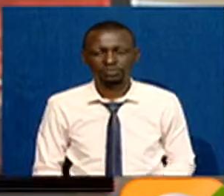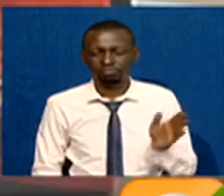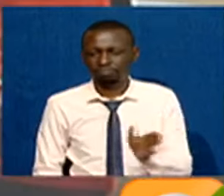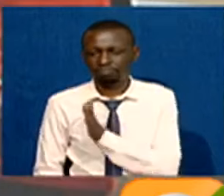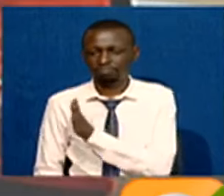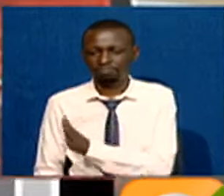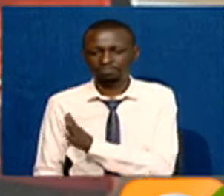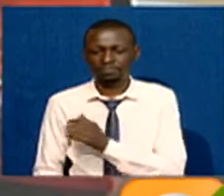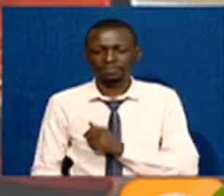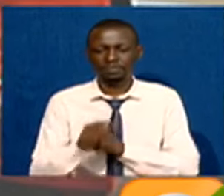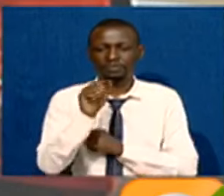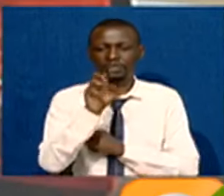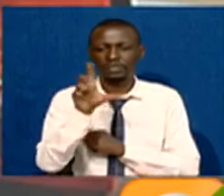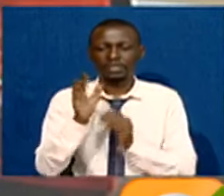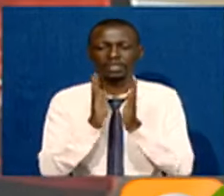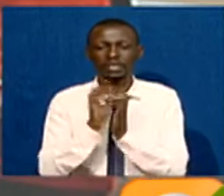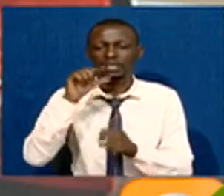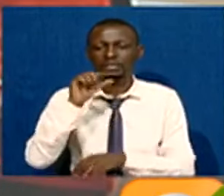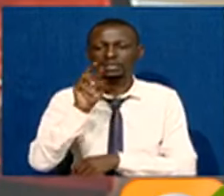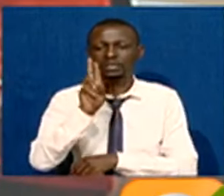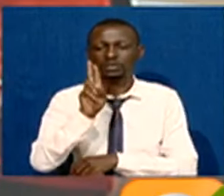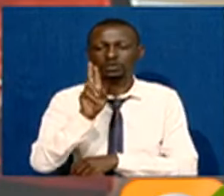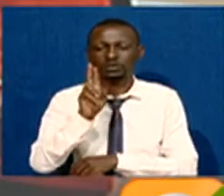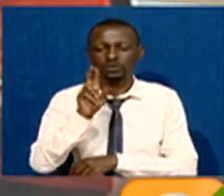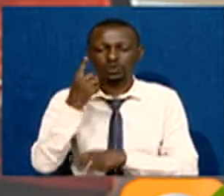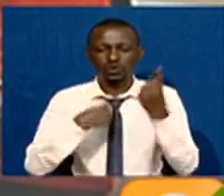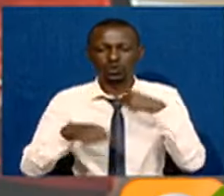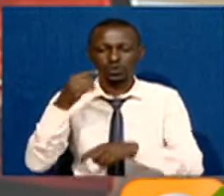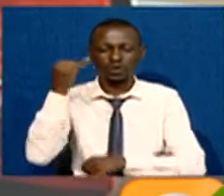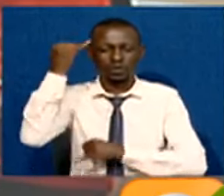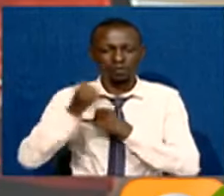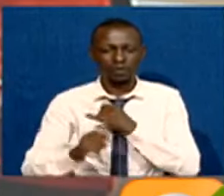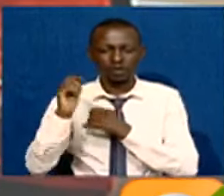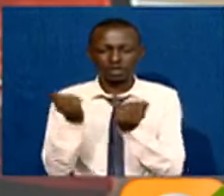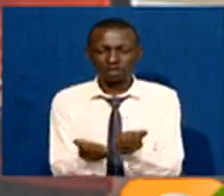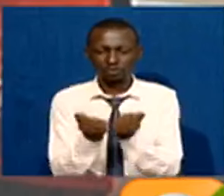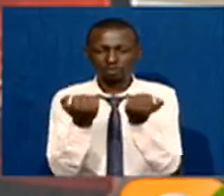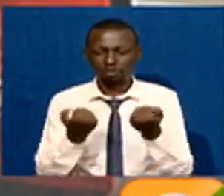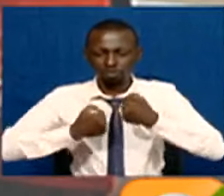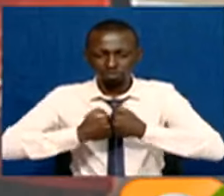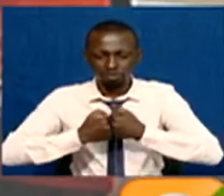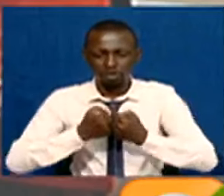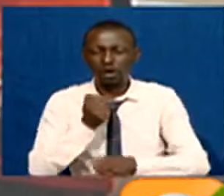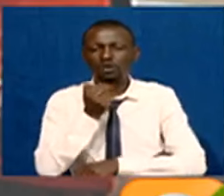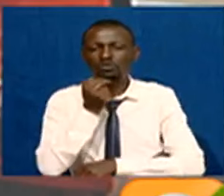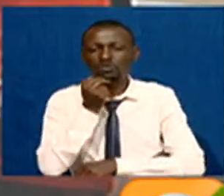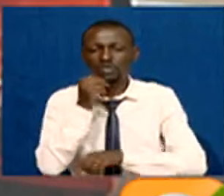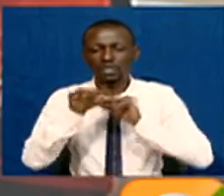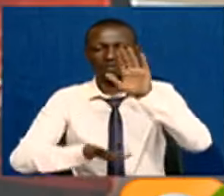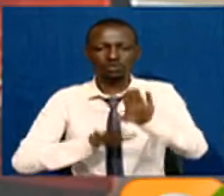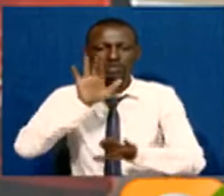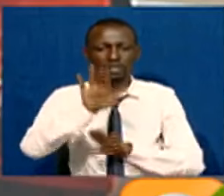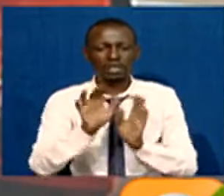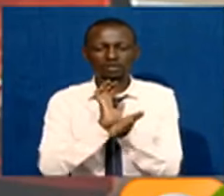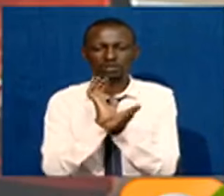Blazers and GSU won the final two matches of the fourth leg of the Kenya Volleyball Federation League played on Tuesday at the Nyayo National